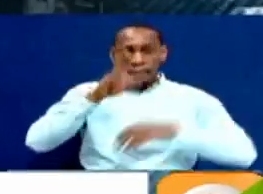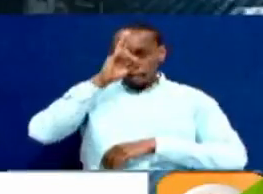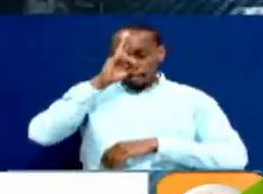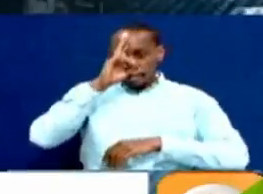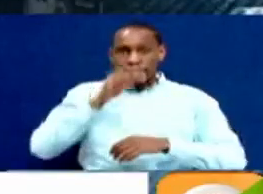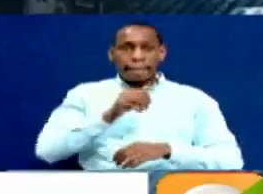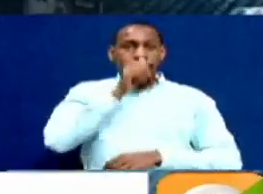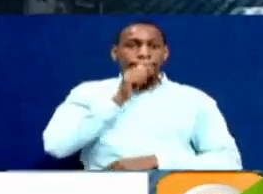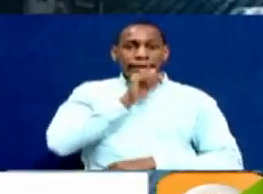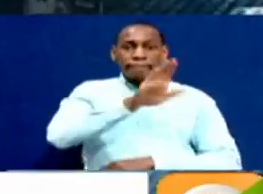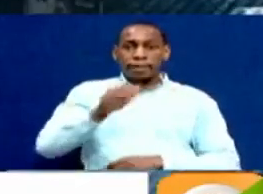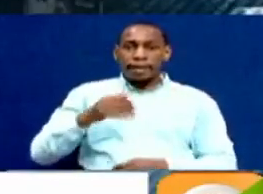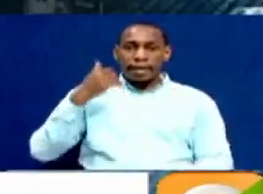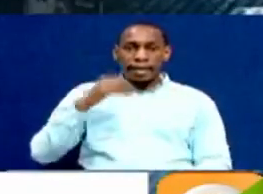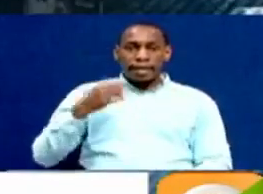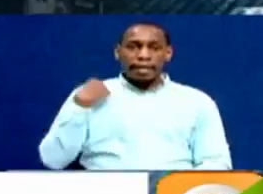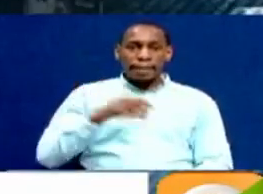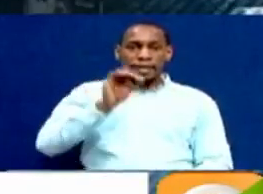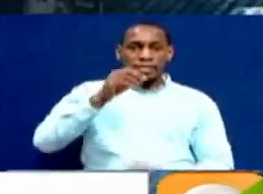in confidence. The number